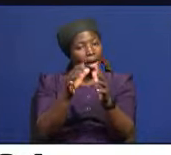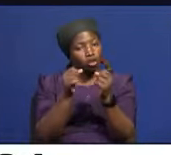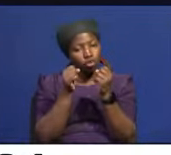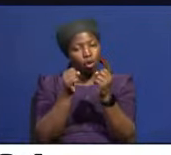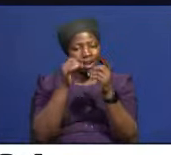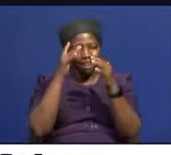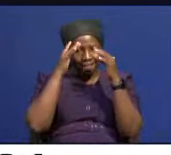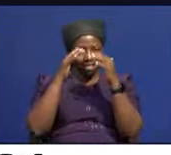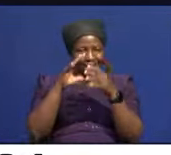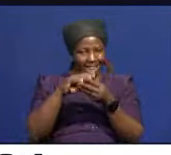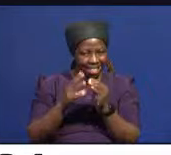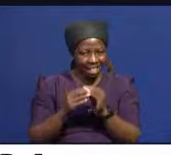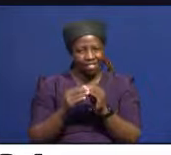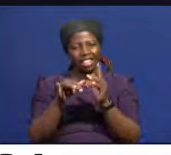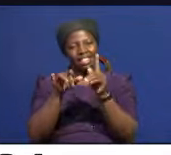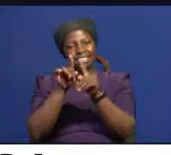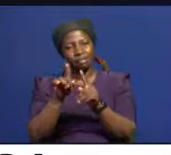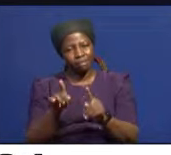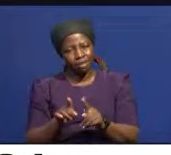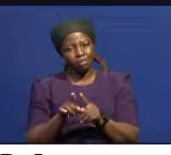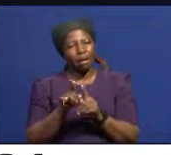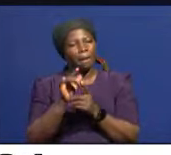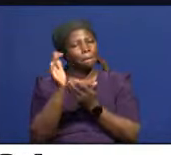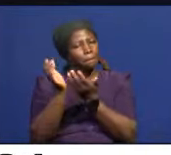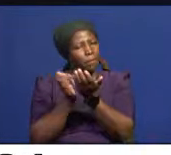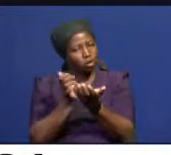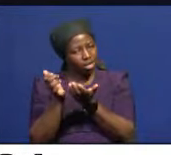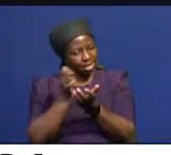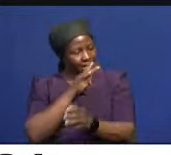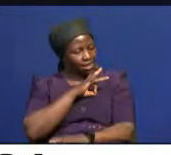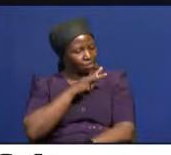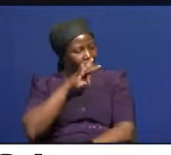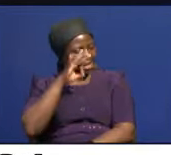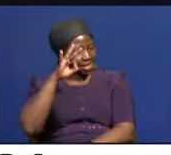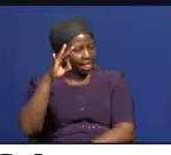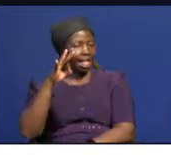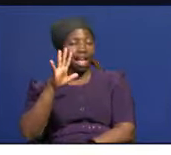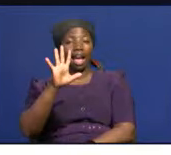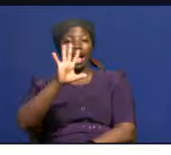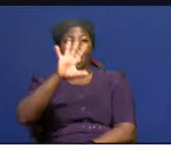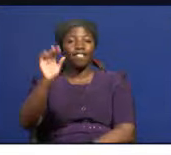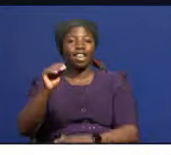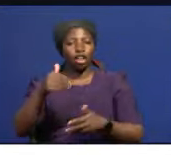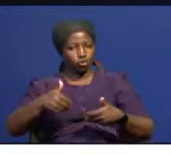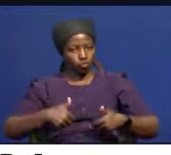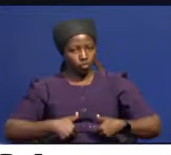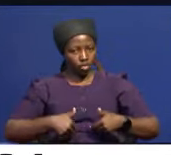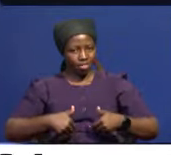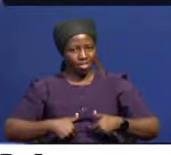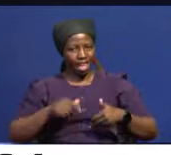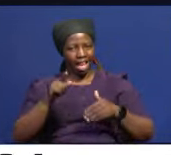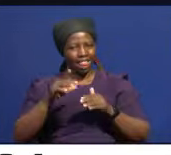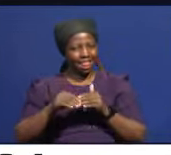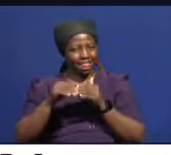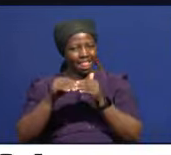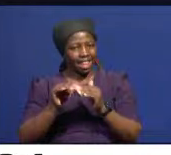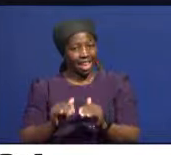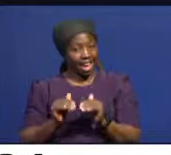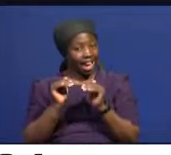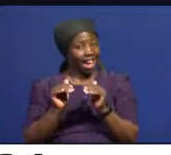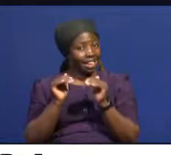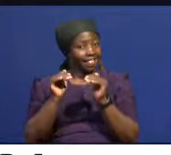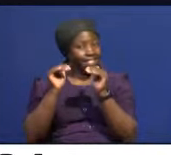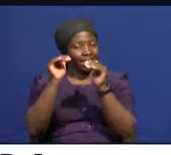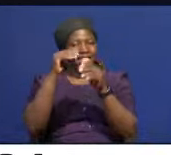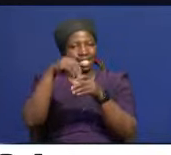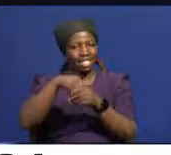creativity and an indomitable entrepreneurial spirit, African youth are pioneering advances in